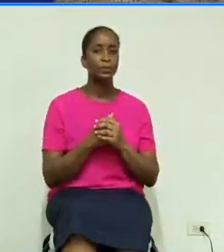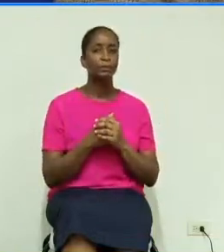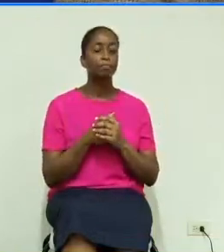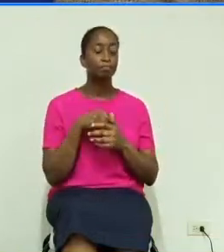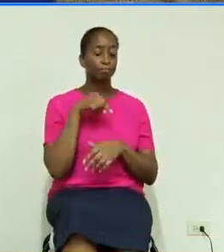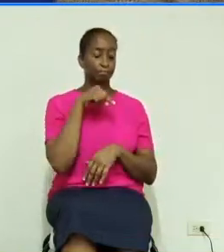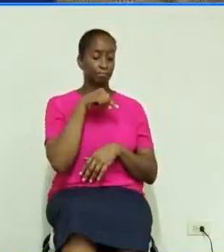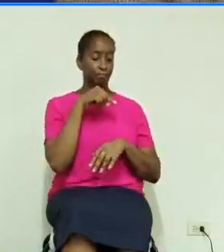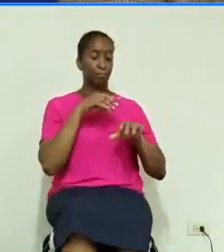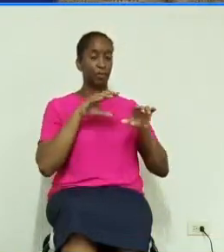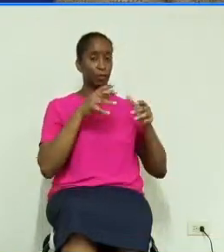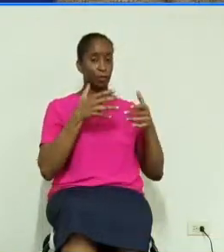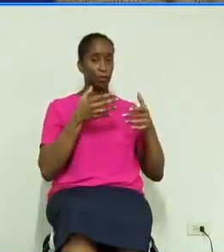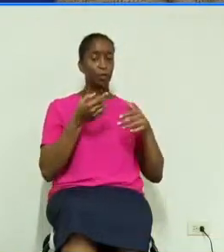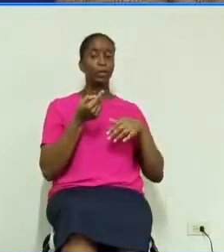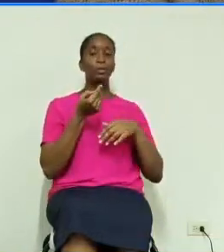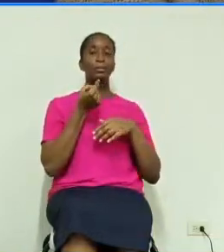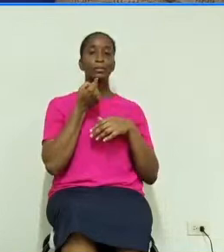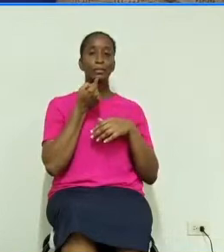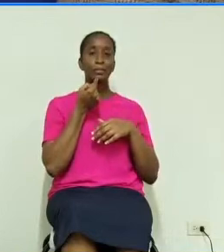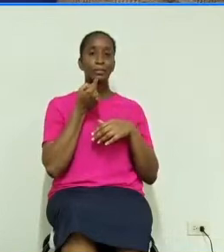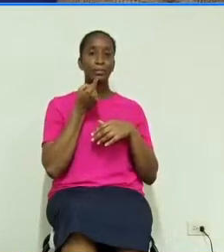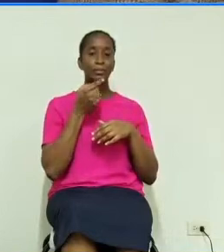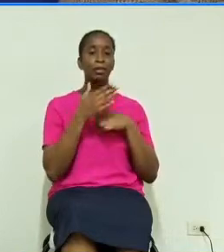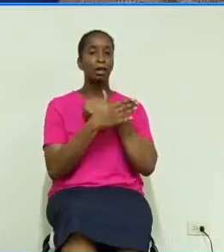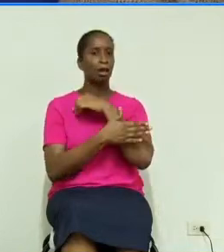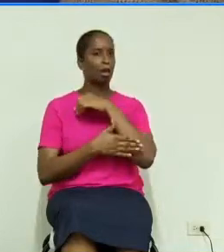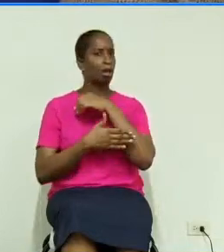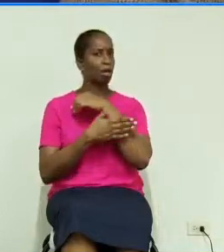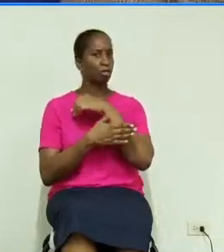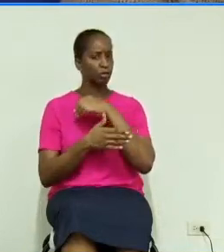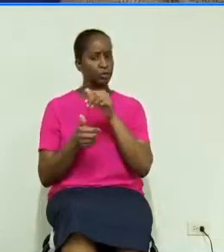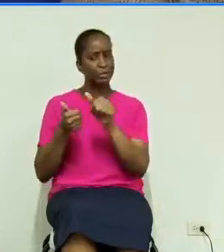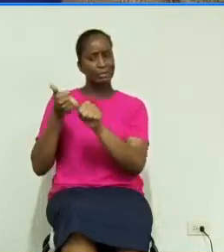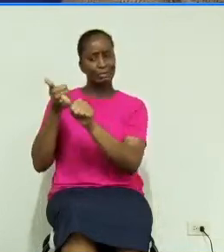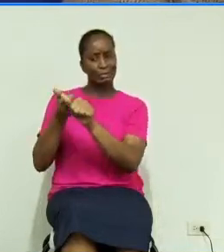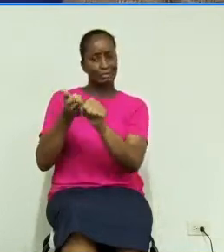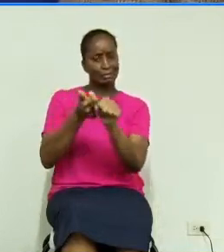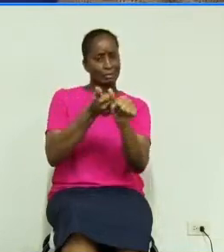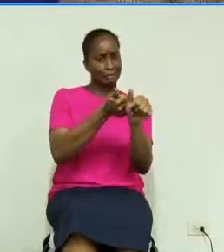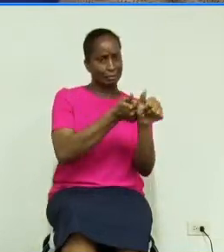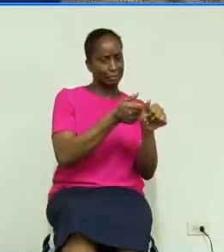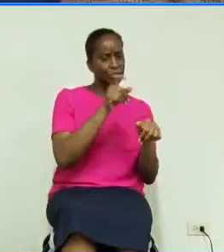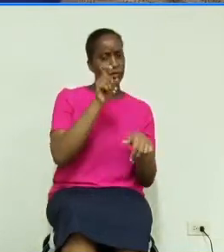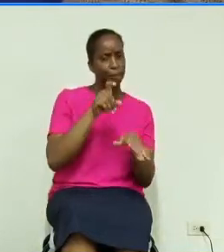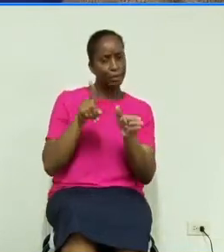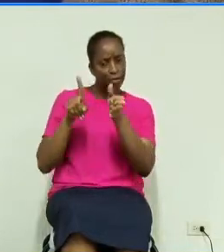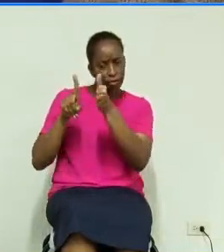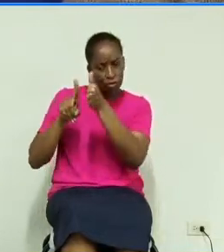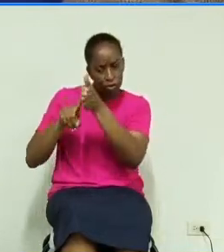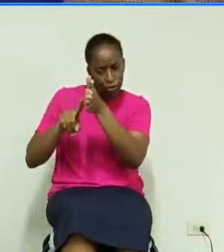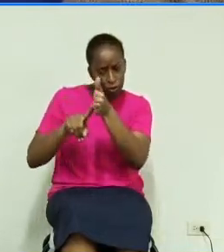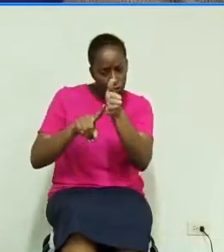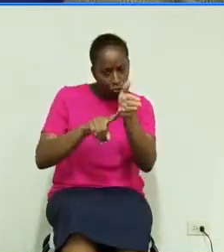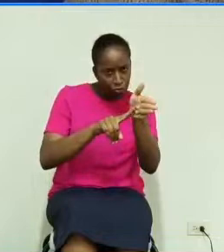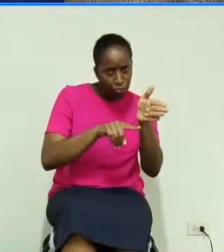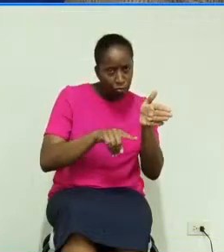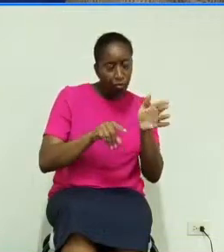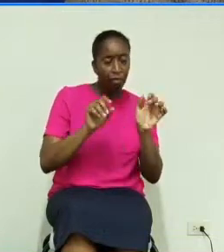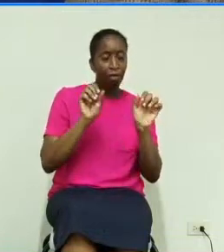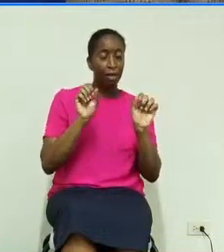context must be examined for each country because no one size would fit all.